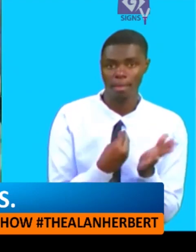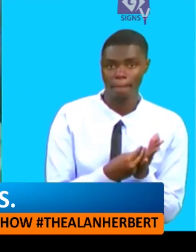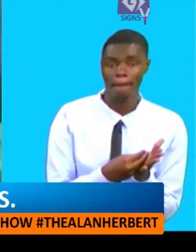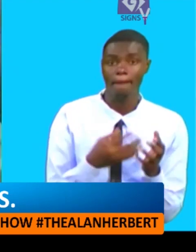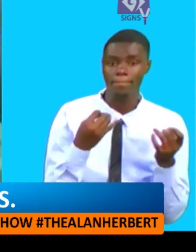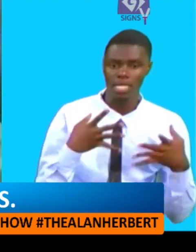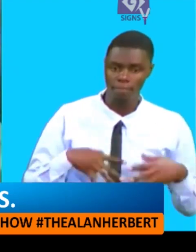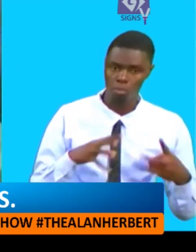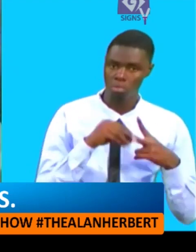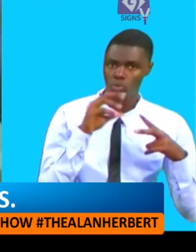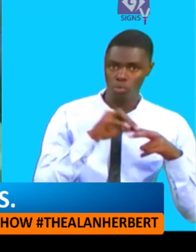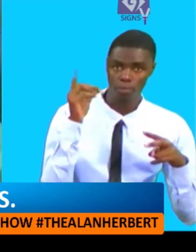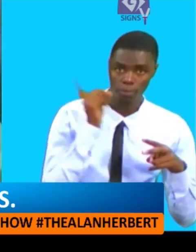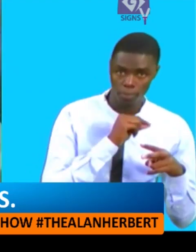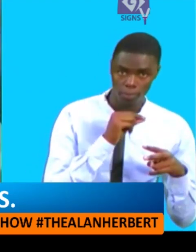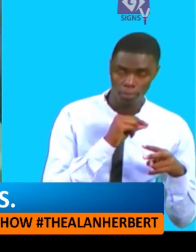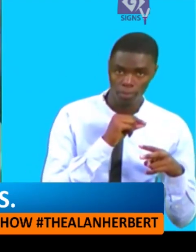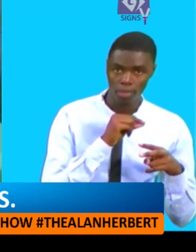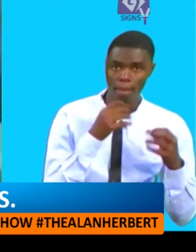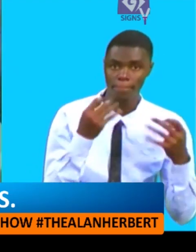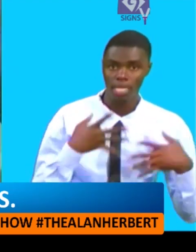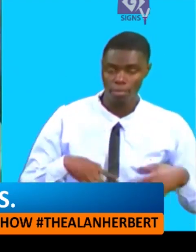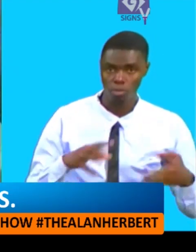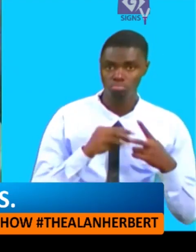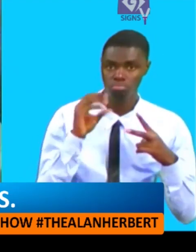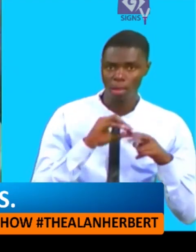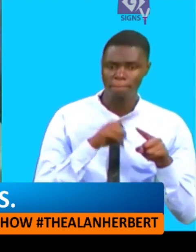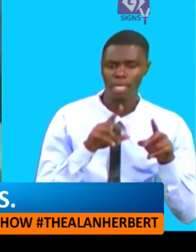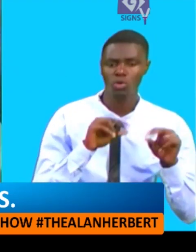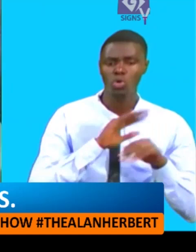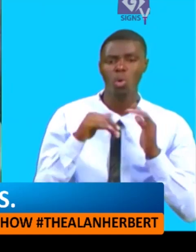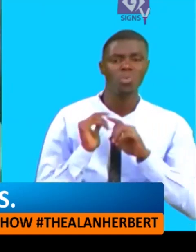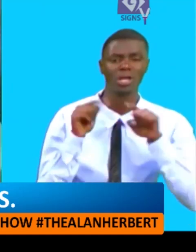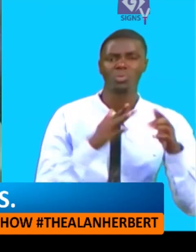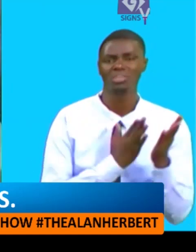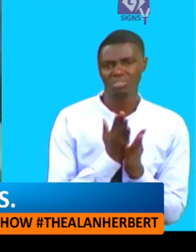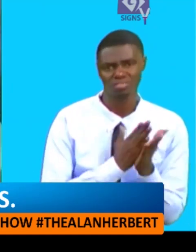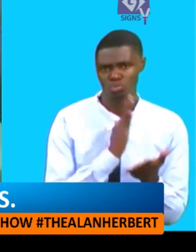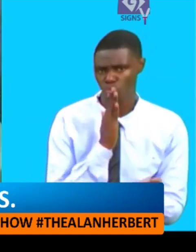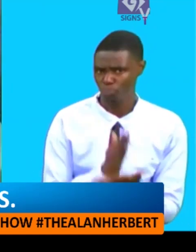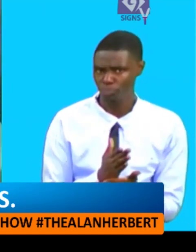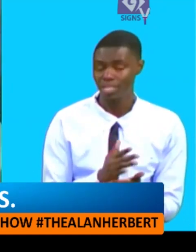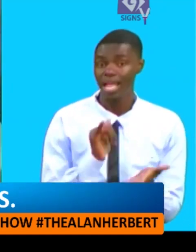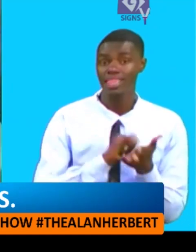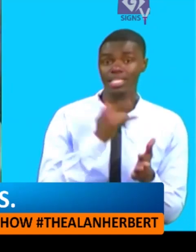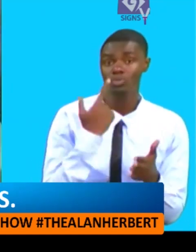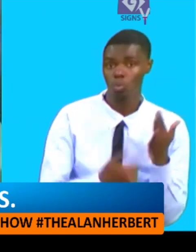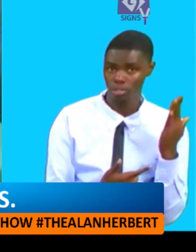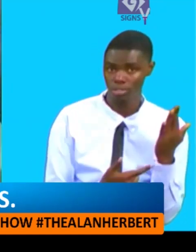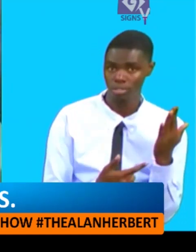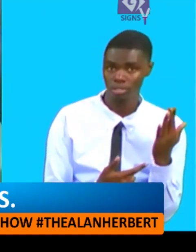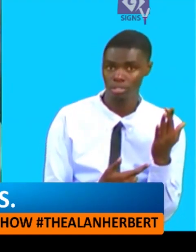fact that many people will choose you. So many people will choose you, yes, but not all of them will come for service. True. So that is what